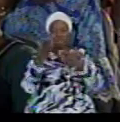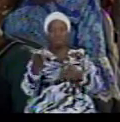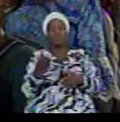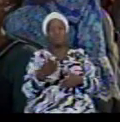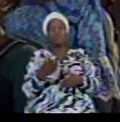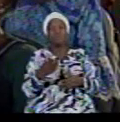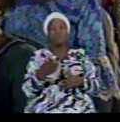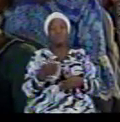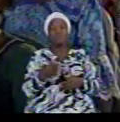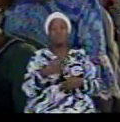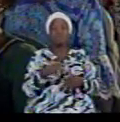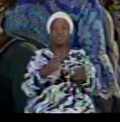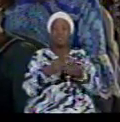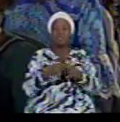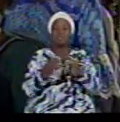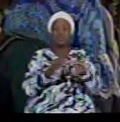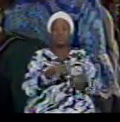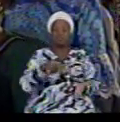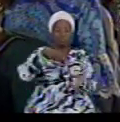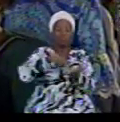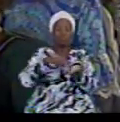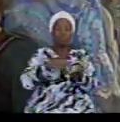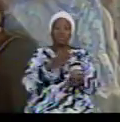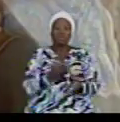your hand, please stand up.